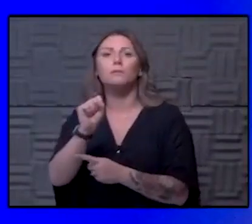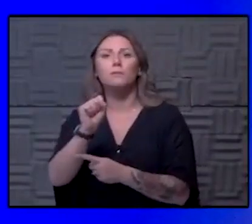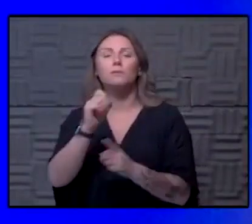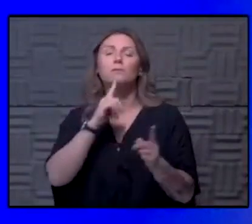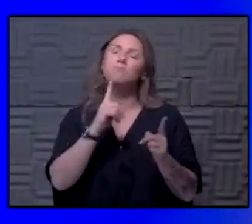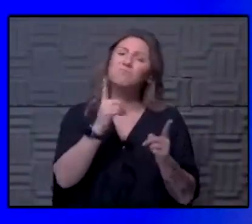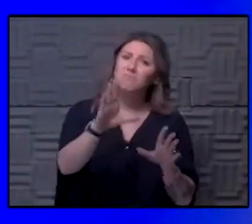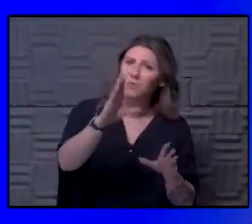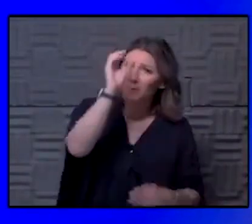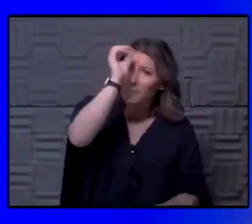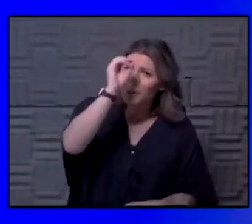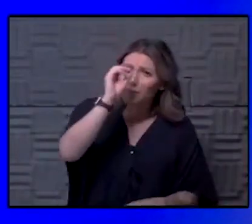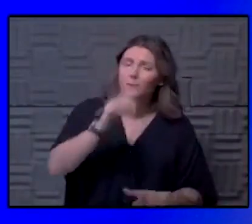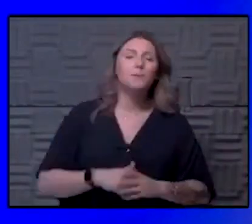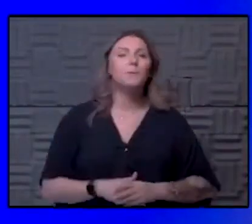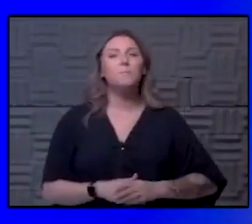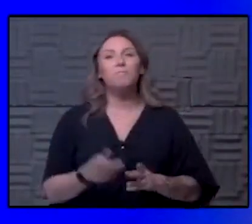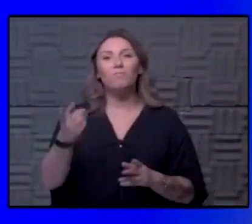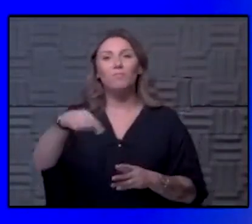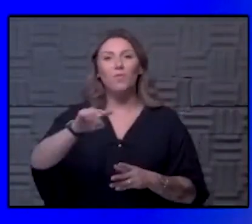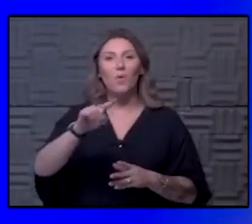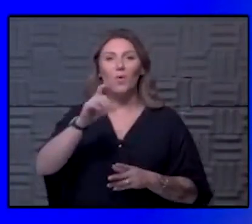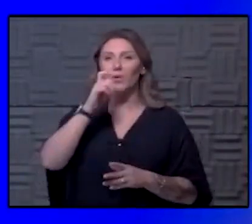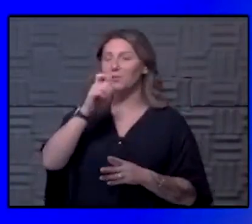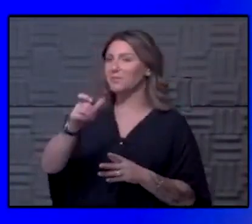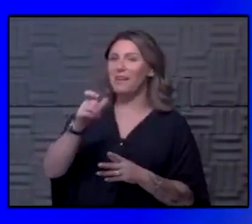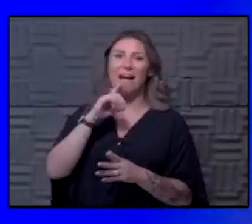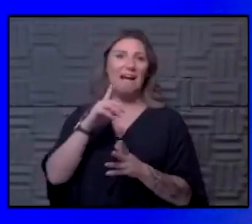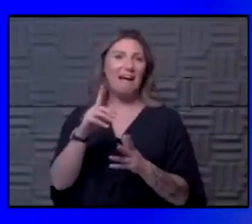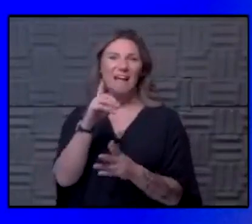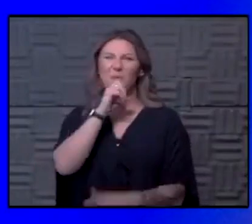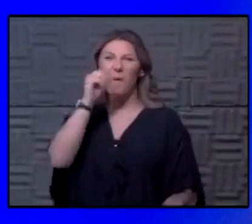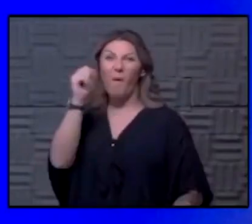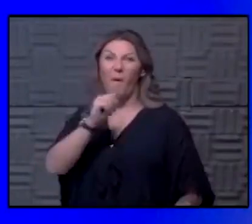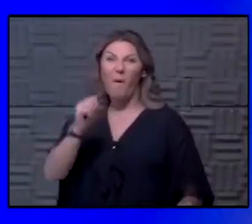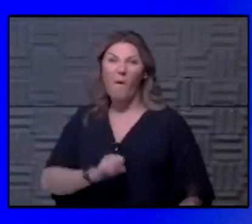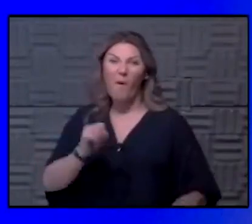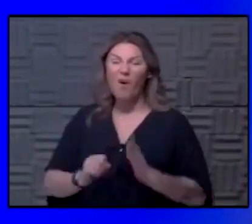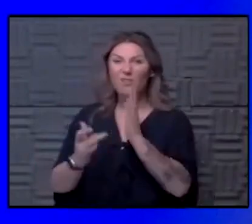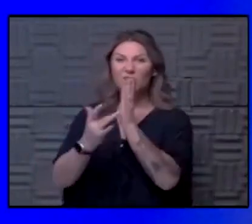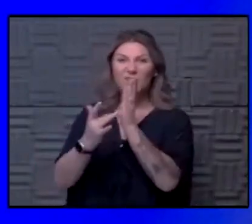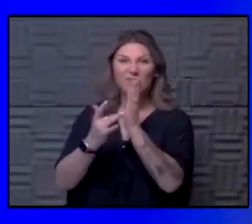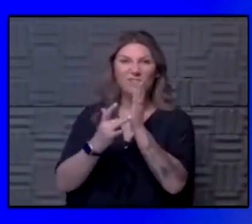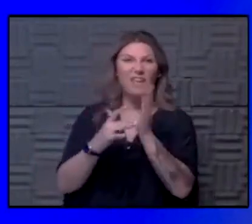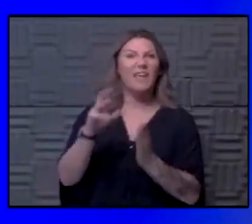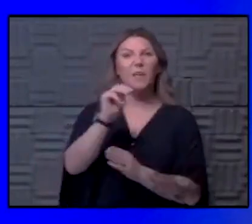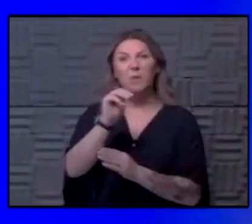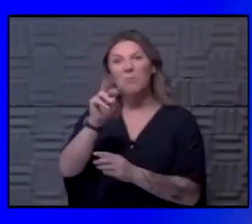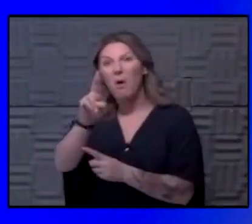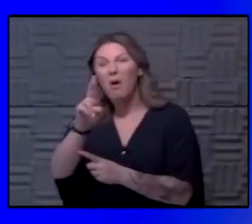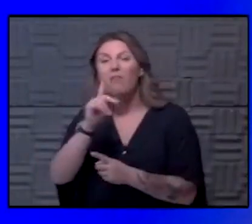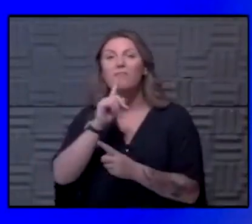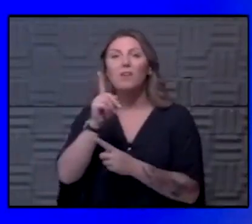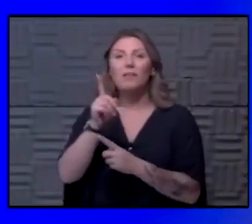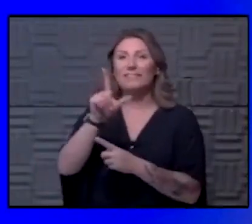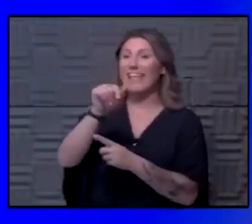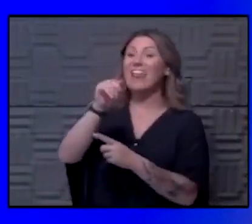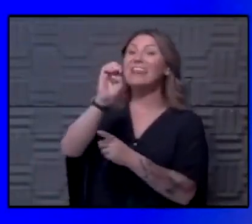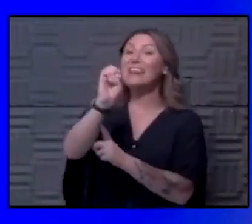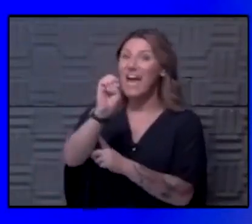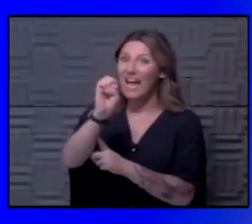would say that those aren't state-of-the-art. Those are old technology. Again, measles, mumps, rubella, live virus